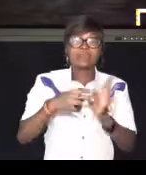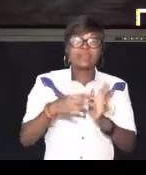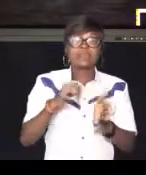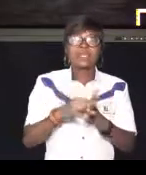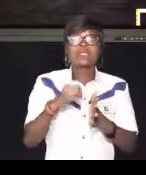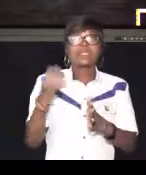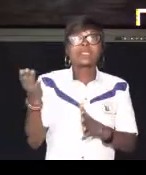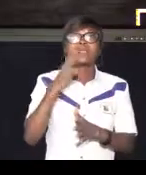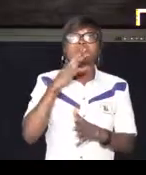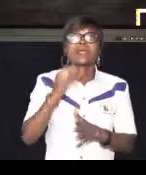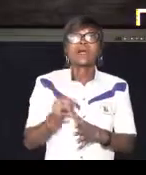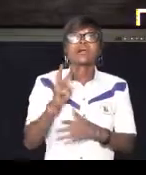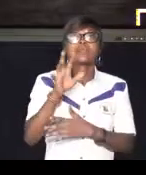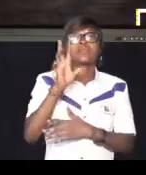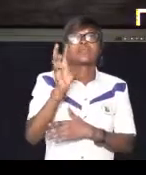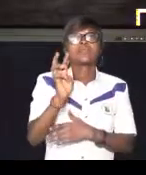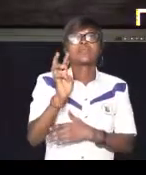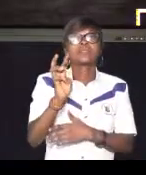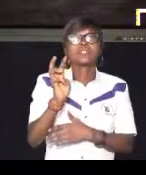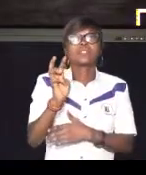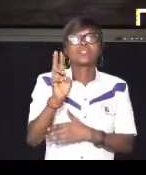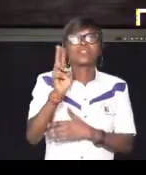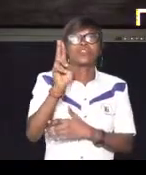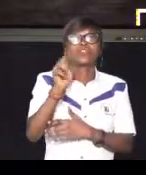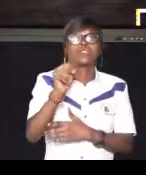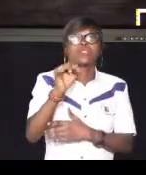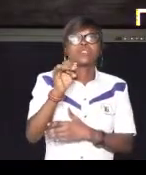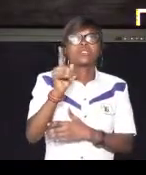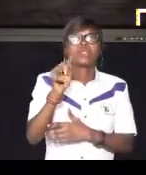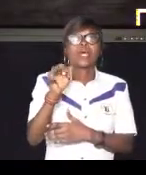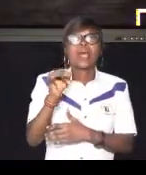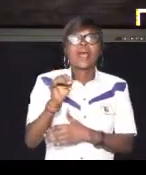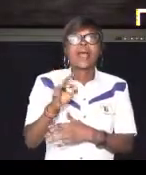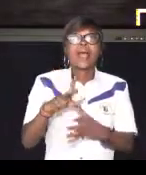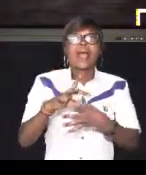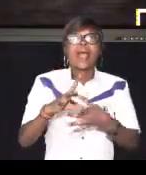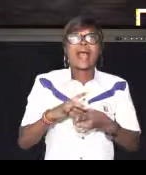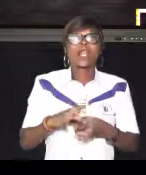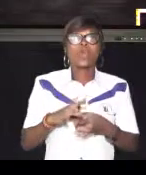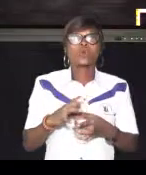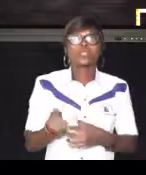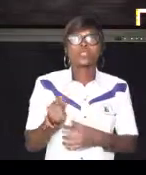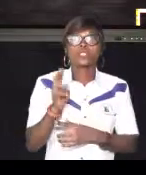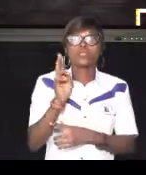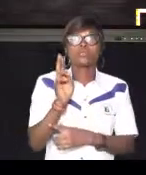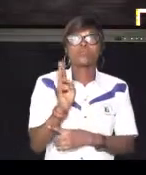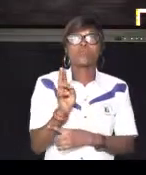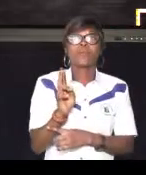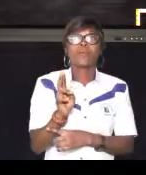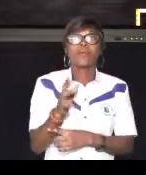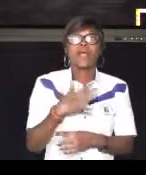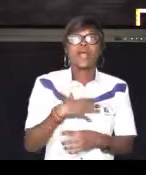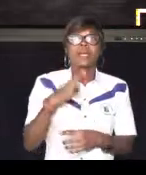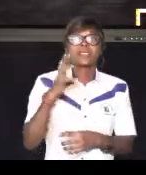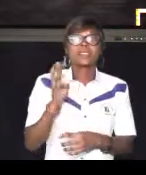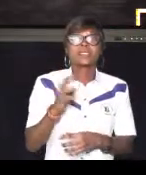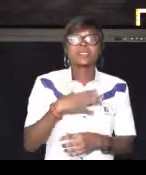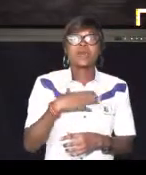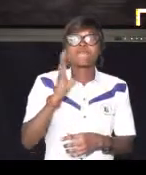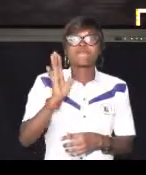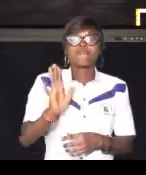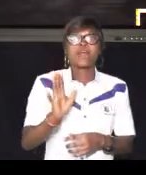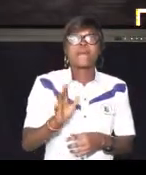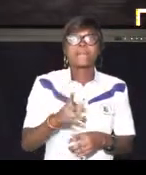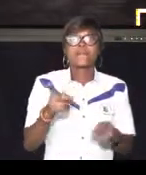6 unit squares along this row, along the top, then another 6 and 6 and 6 and 6 in 5